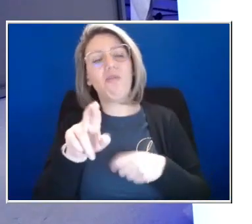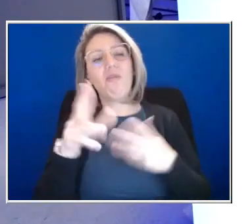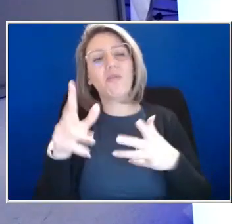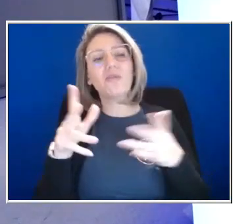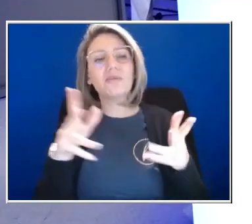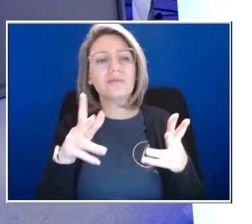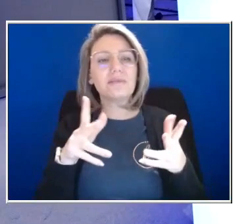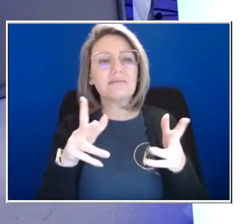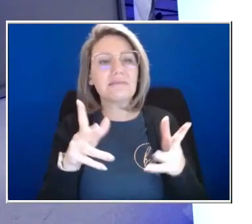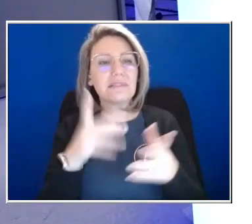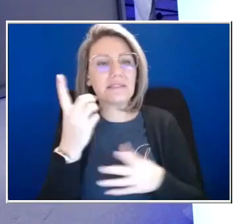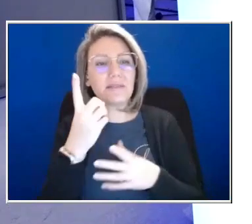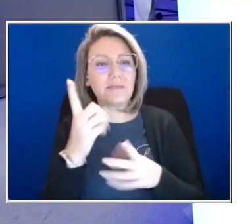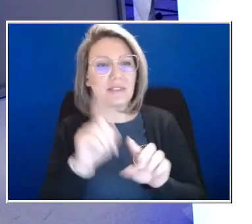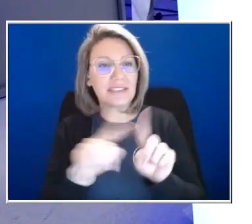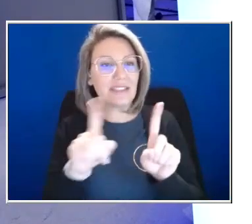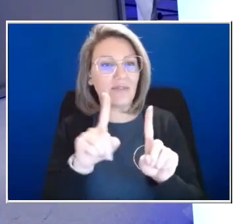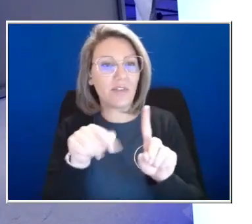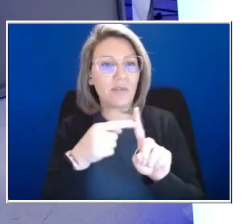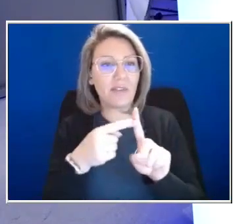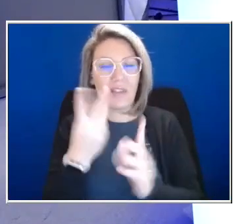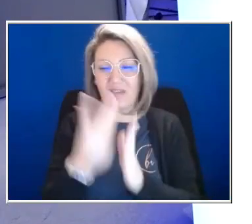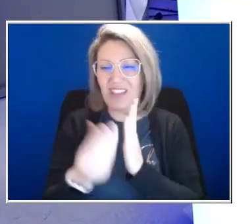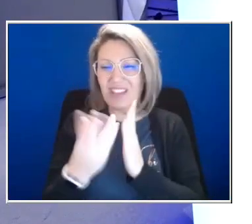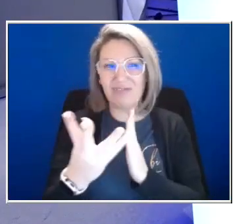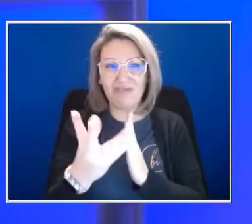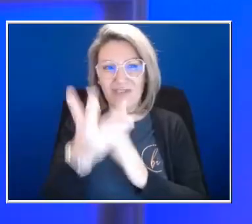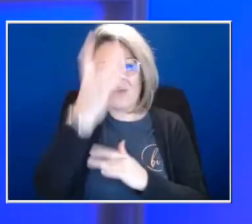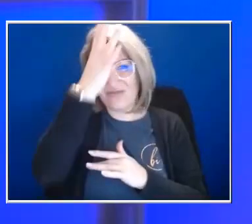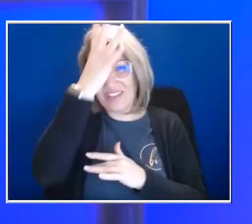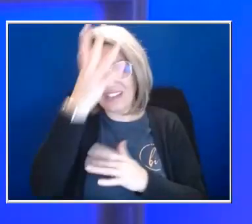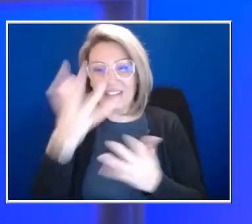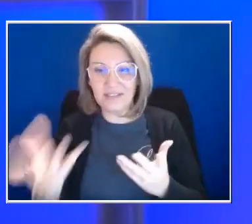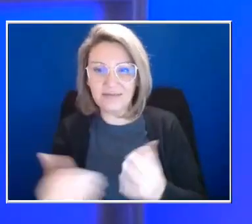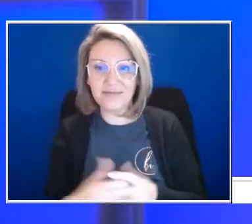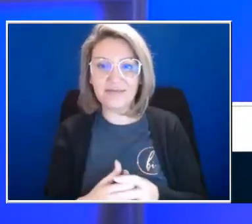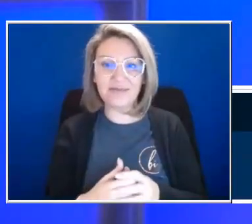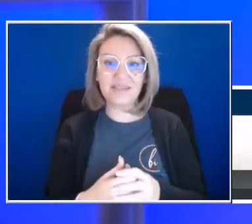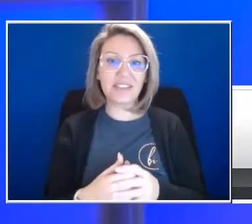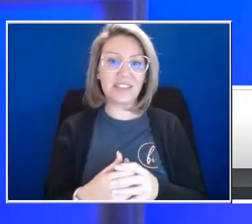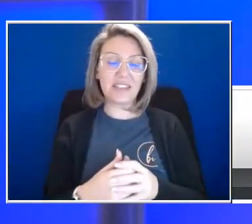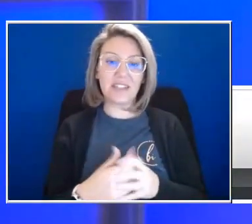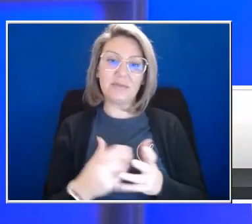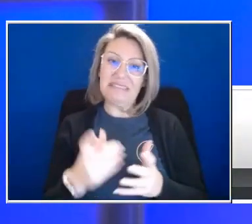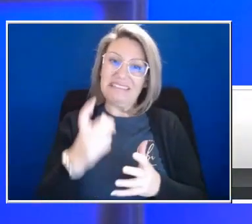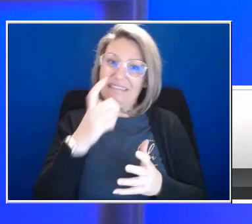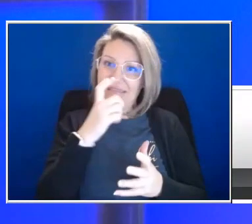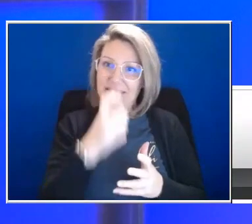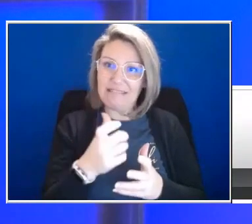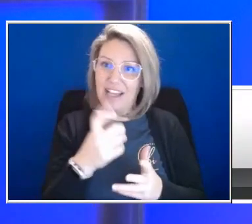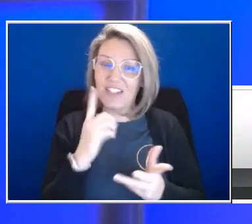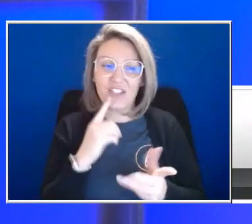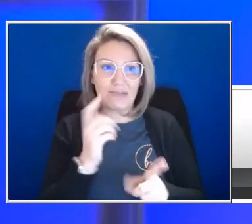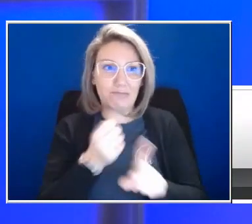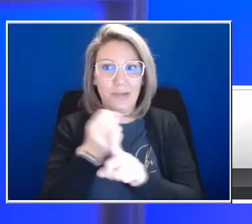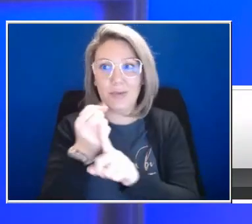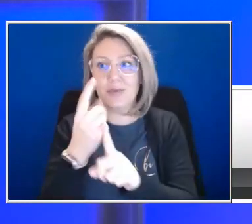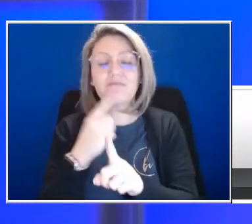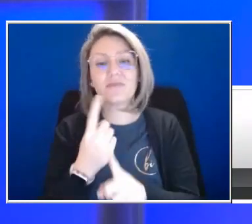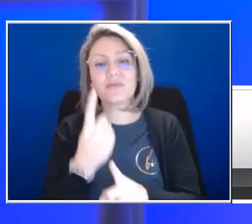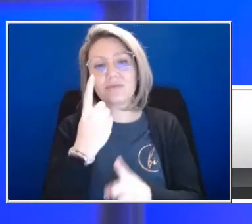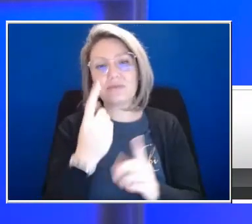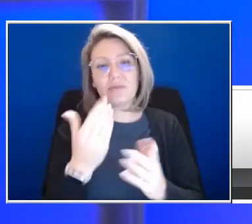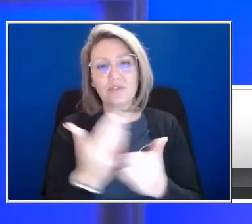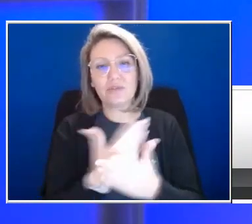different when we know that they've lost their father? Yeah, unfortunately, not a coincidence. I think this is one of the new frontiers in our field, is looking